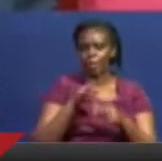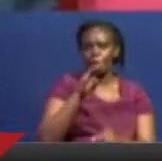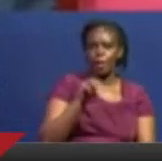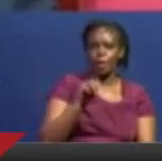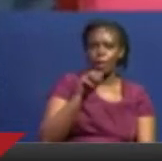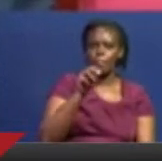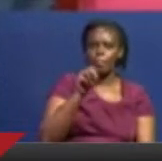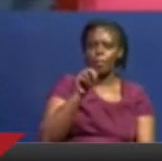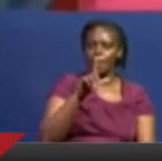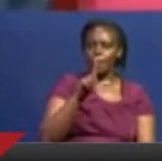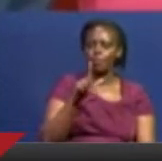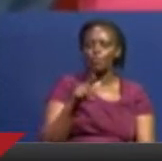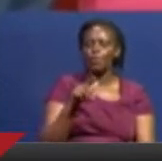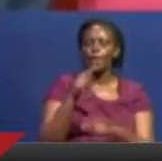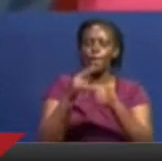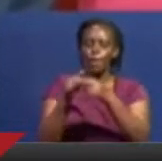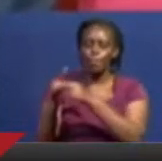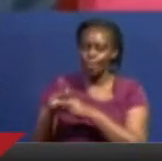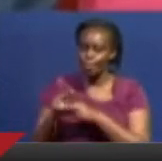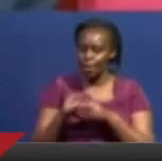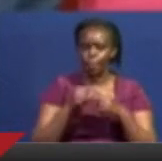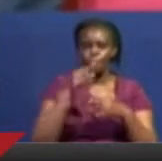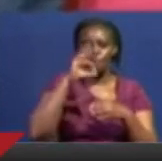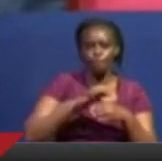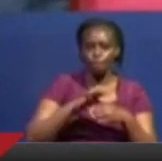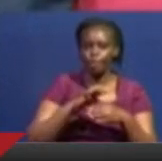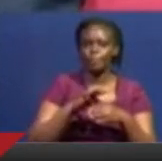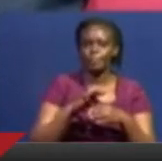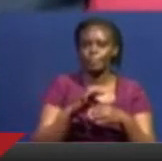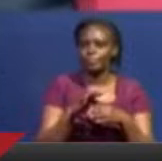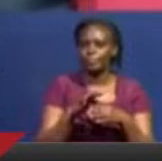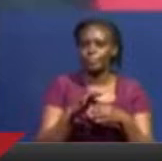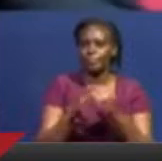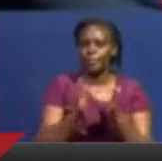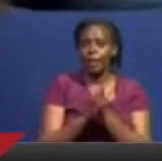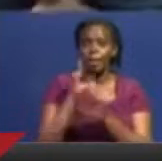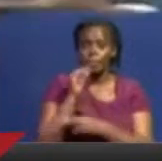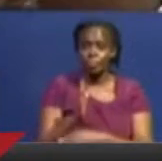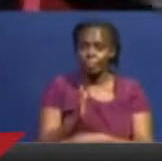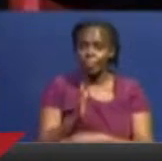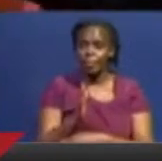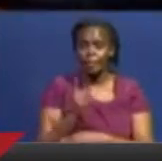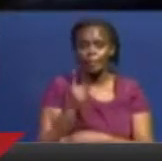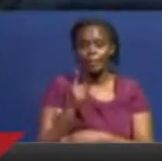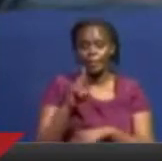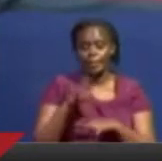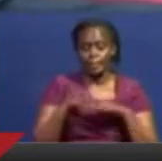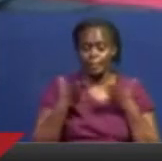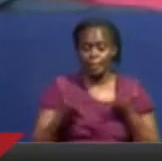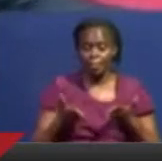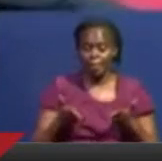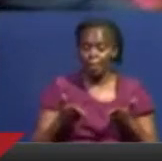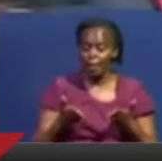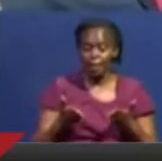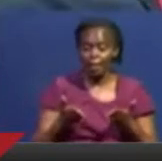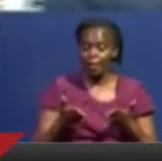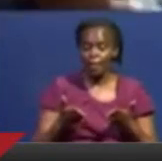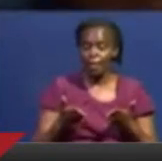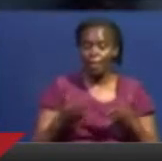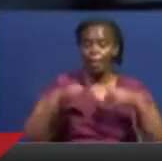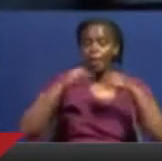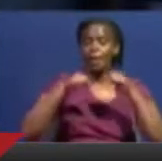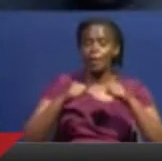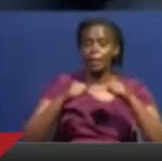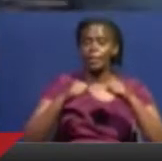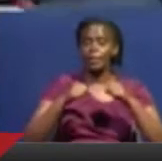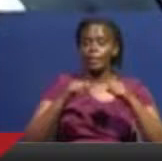call. Roll call. Roll call, Mr. Speaker. Yes. And, Mr. Speaker, when I sit in this House, we are in